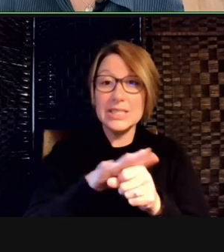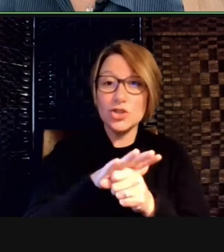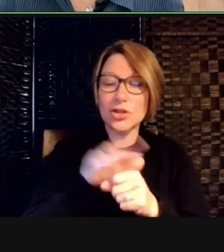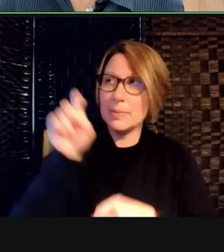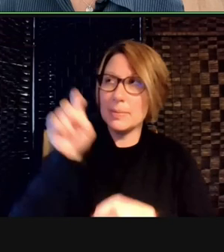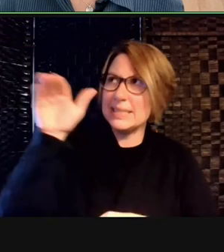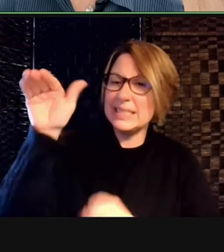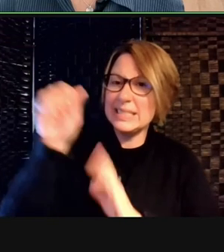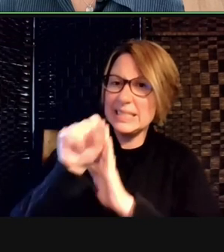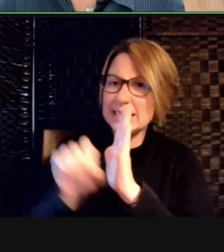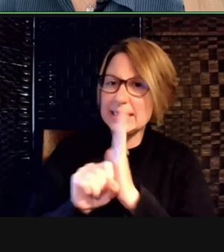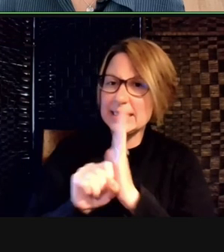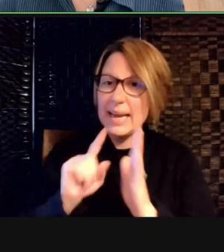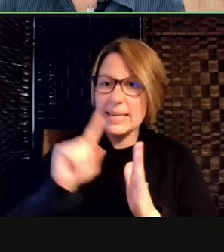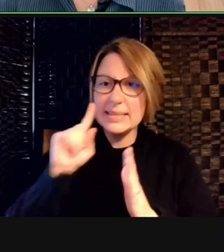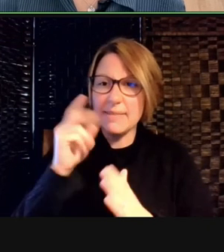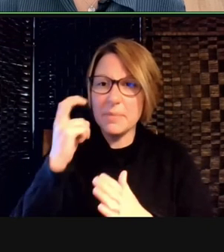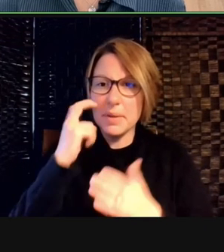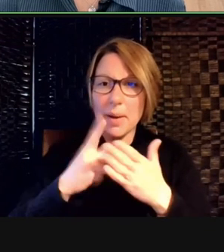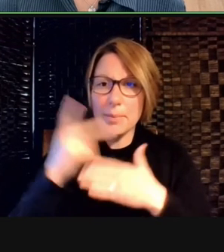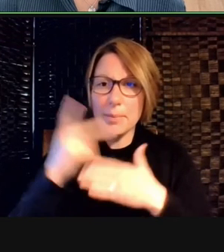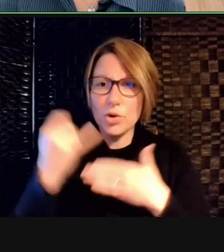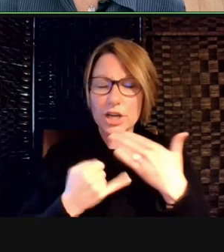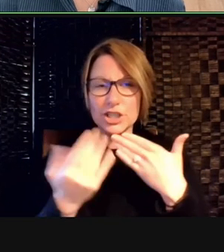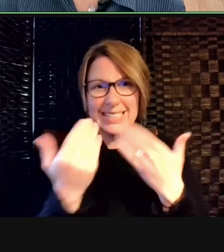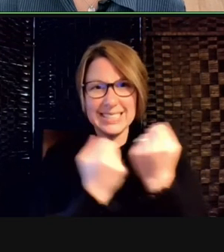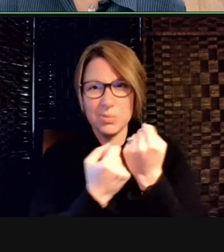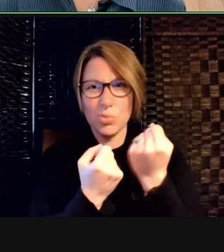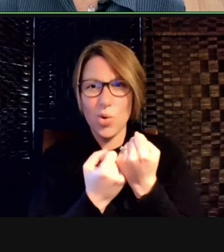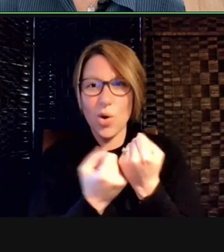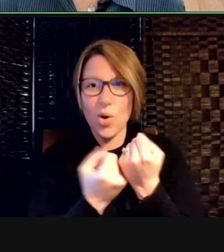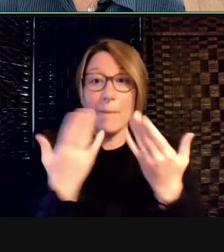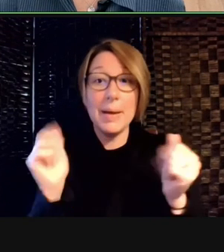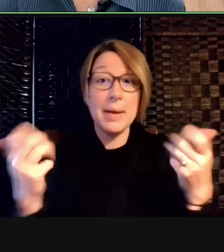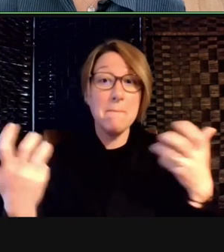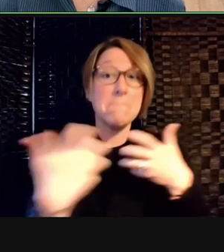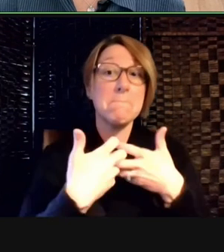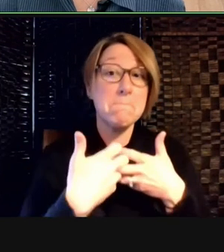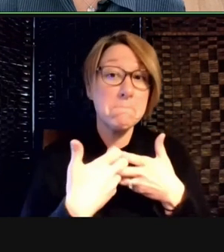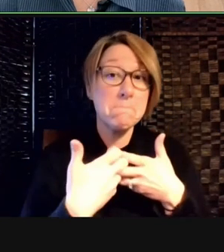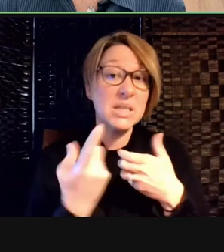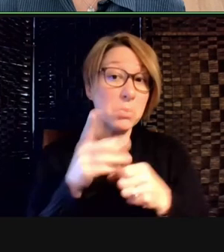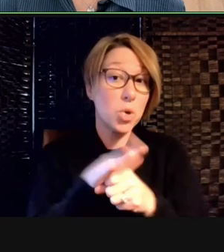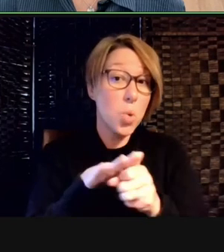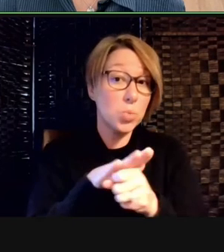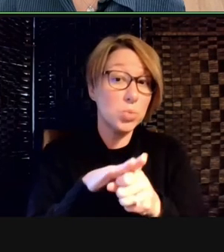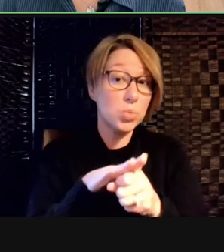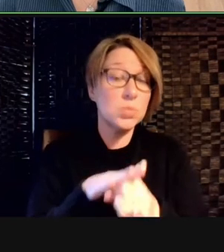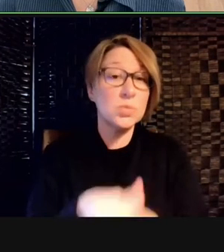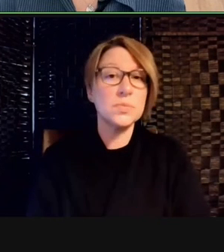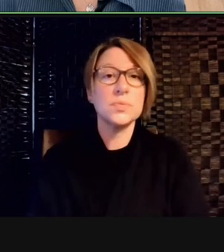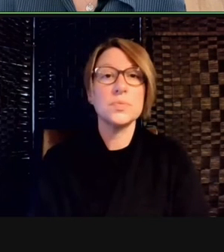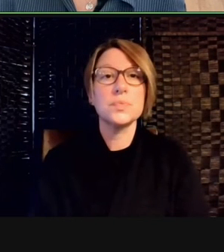deafblind project to get some support, and they might be able to match you up with someone nearby that could help you with that.